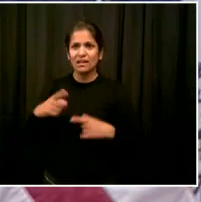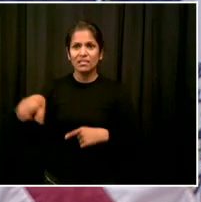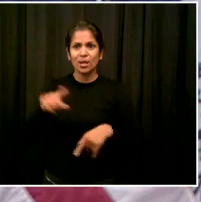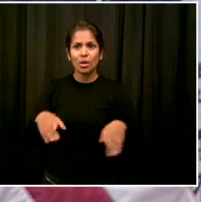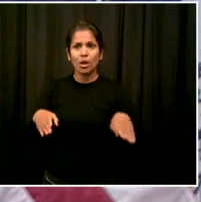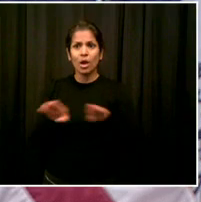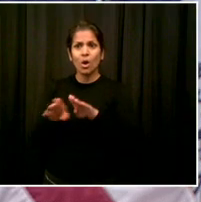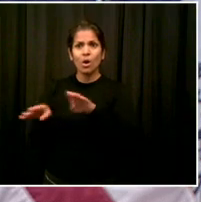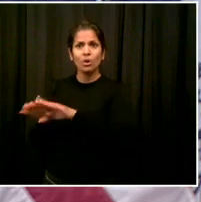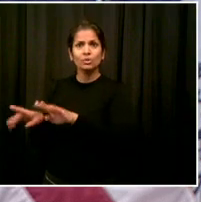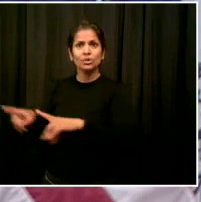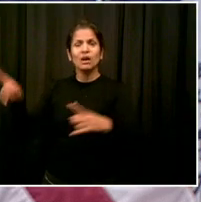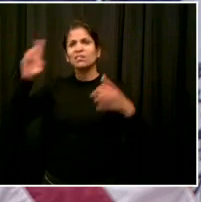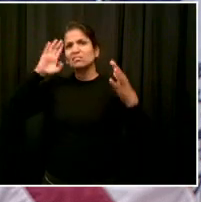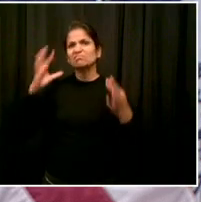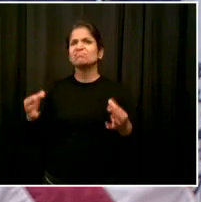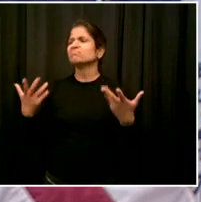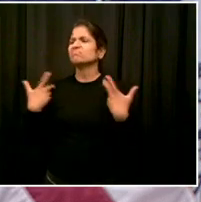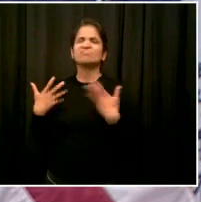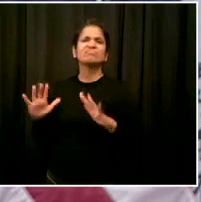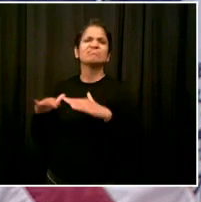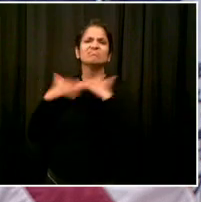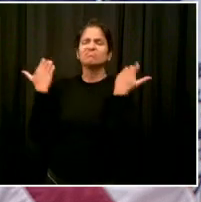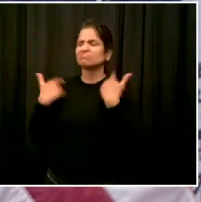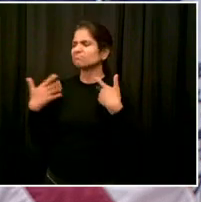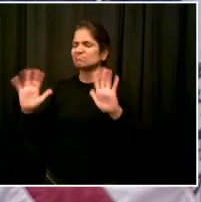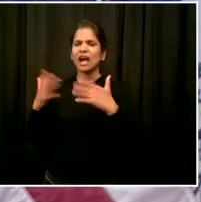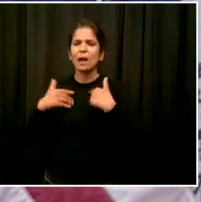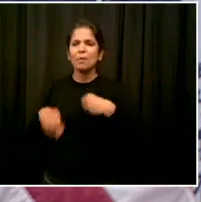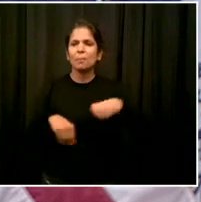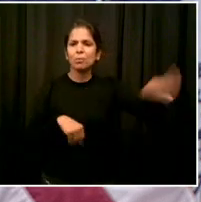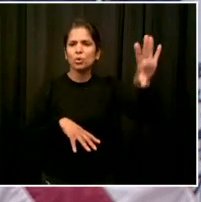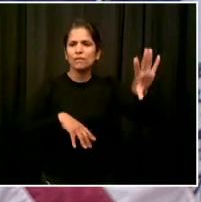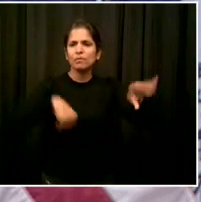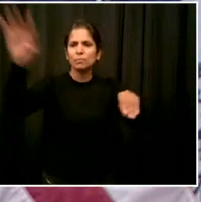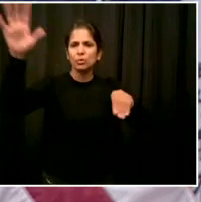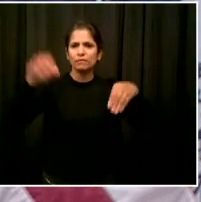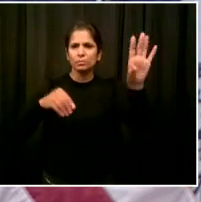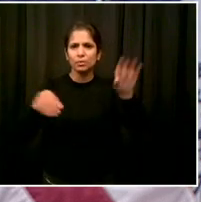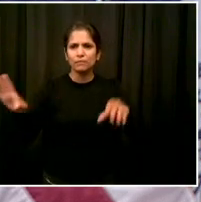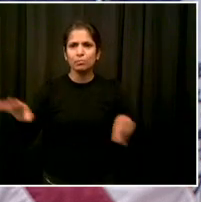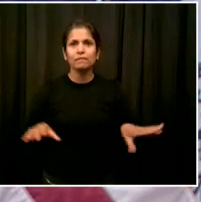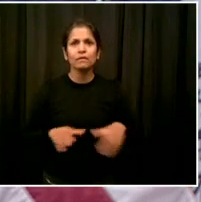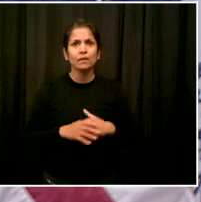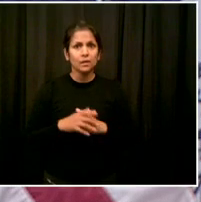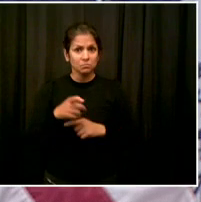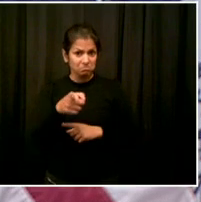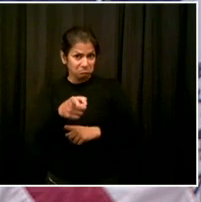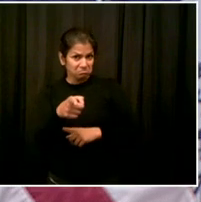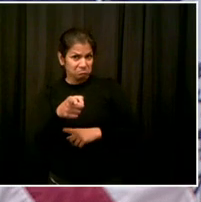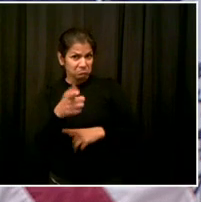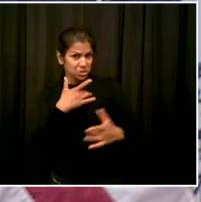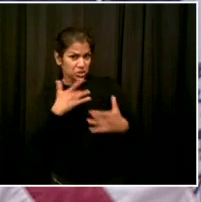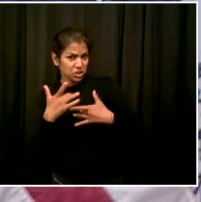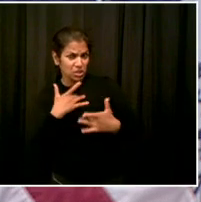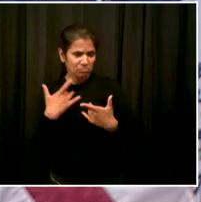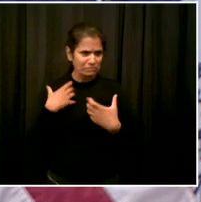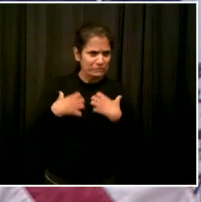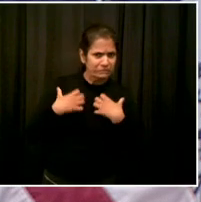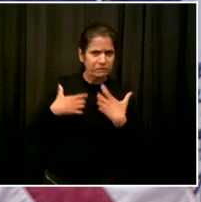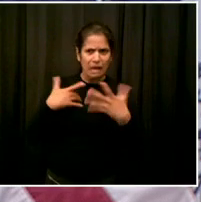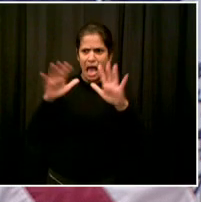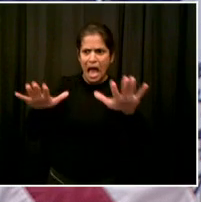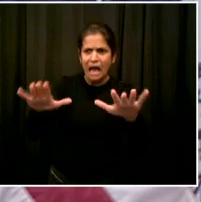and whether there's anything you think you can do to staunch the exodus